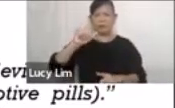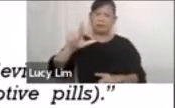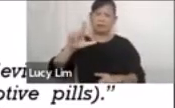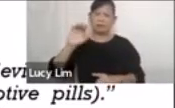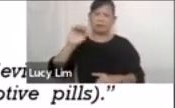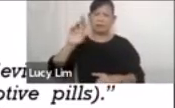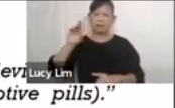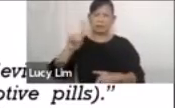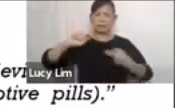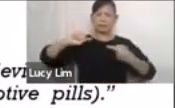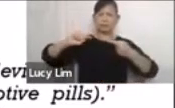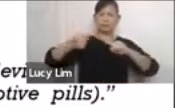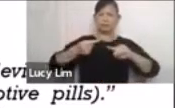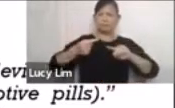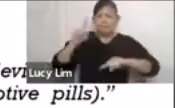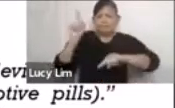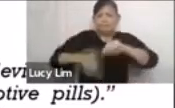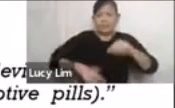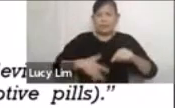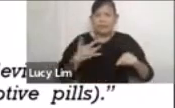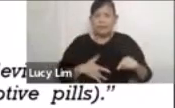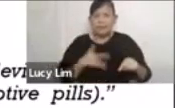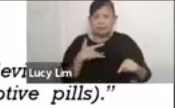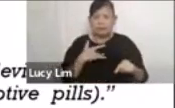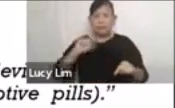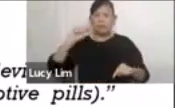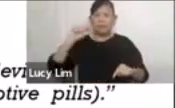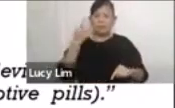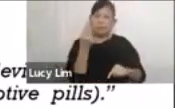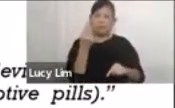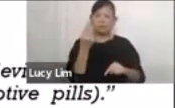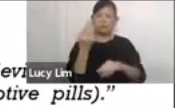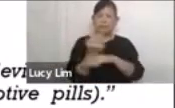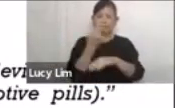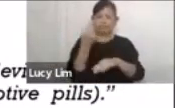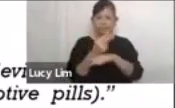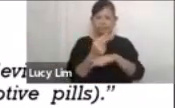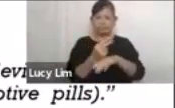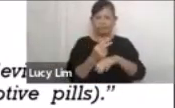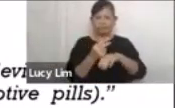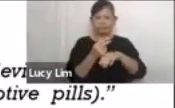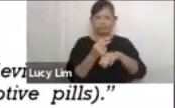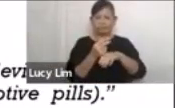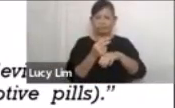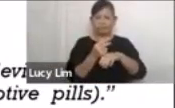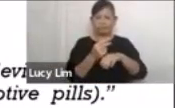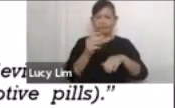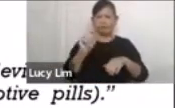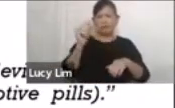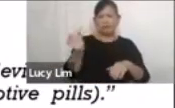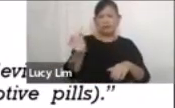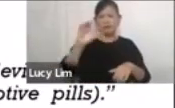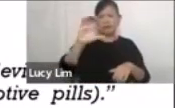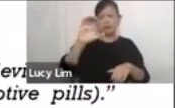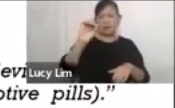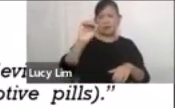anything. So there are only a certain contraceptives that that can be used for people